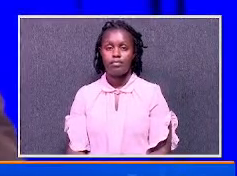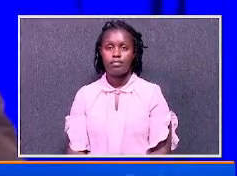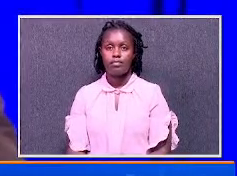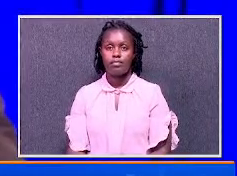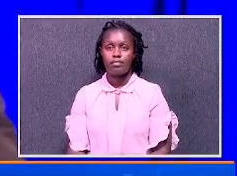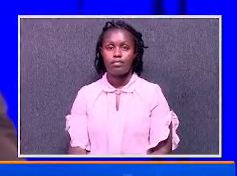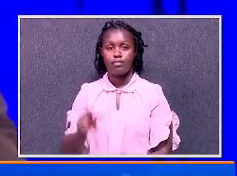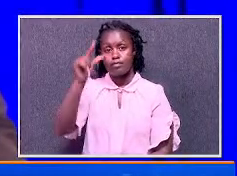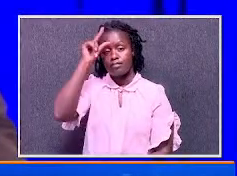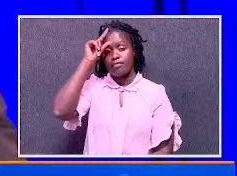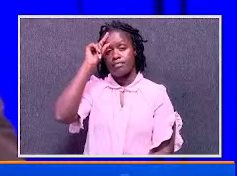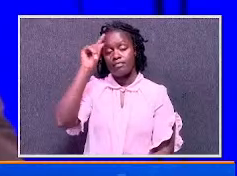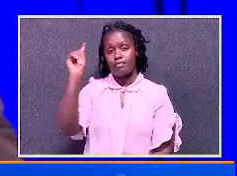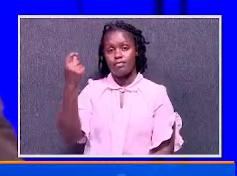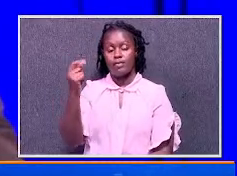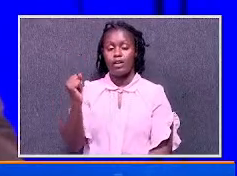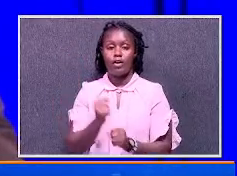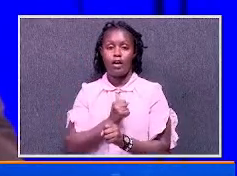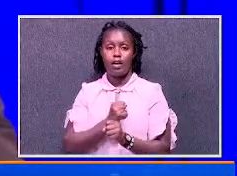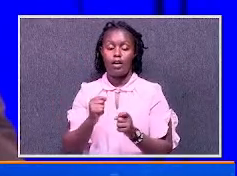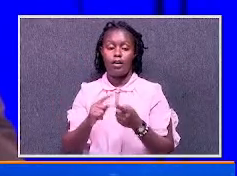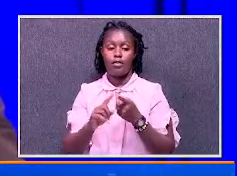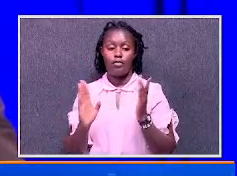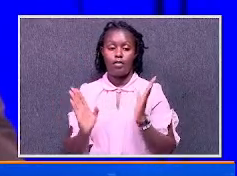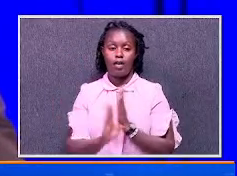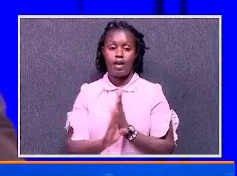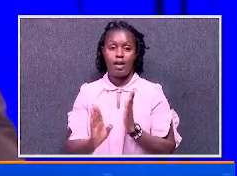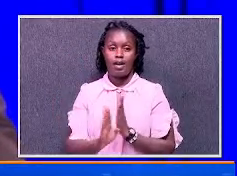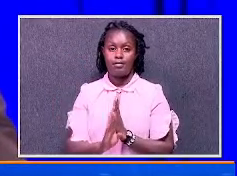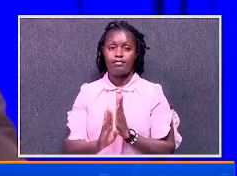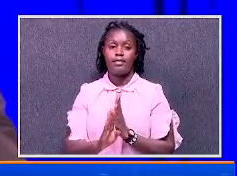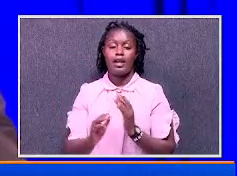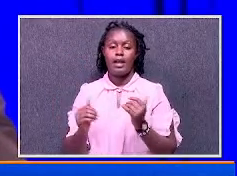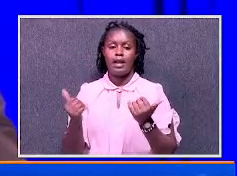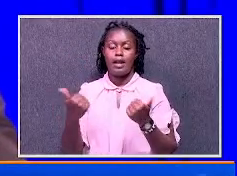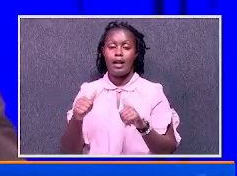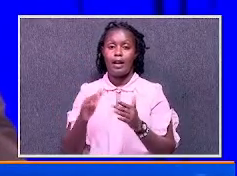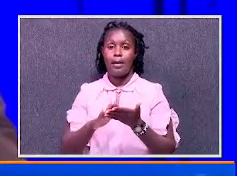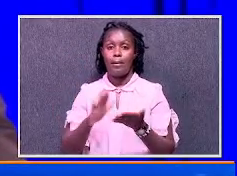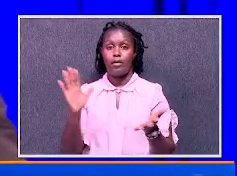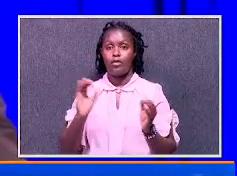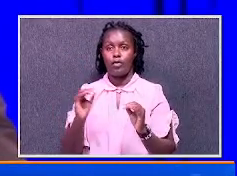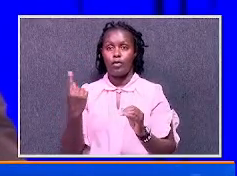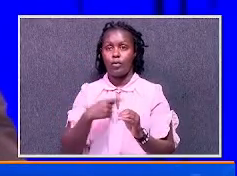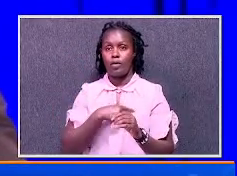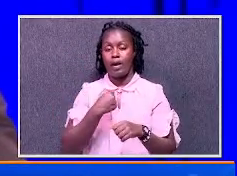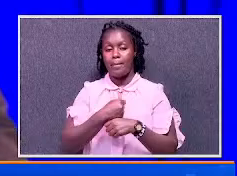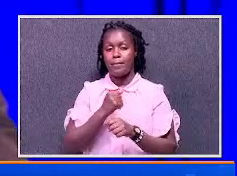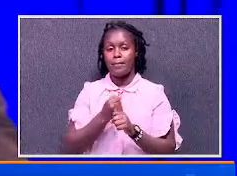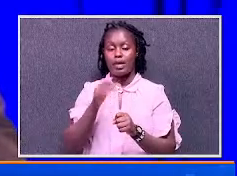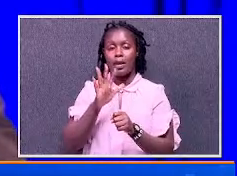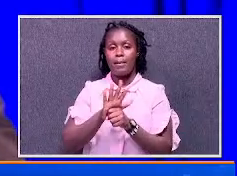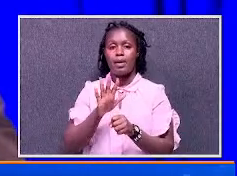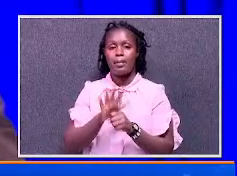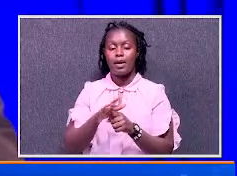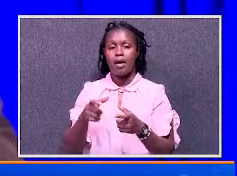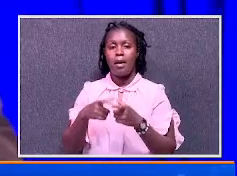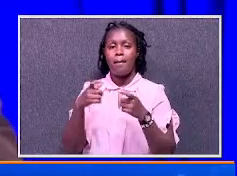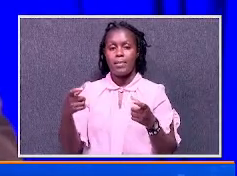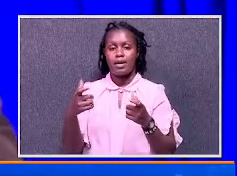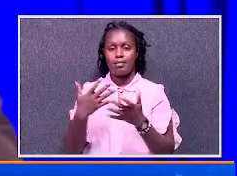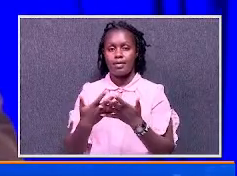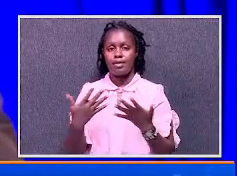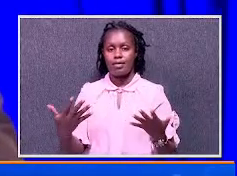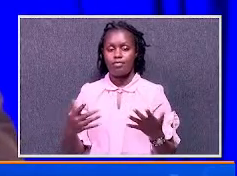Government of Kenya, we cannot hide our heads in the sand anymore. We have taken two deliberate steps. One is